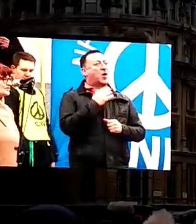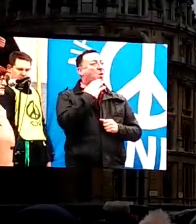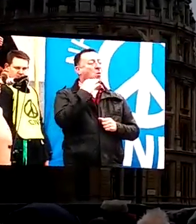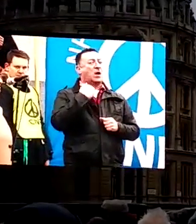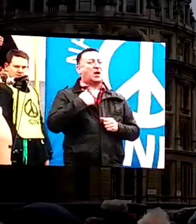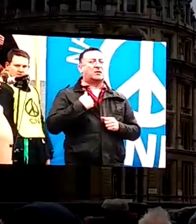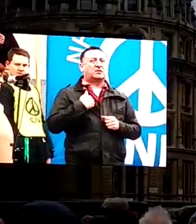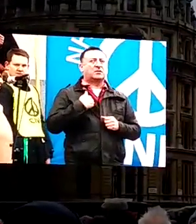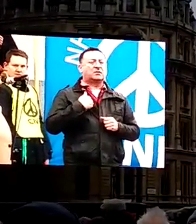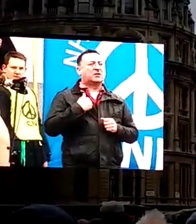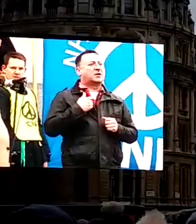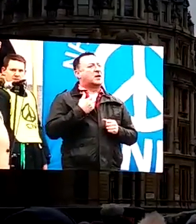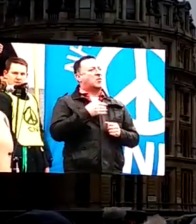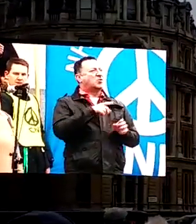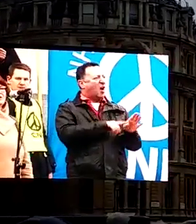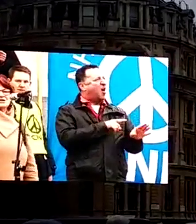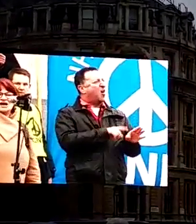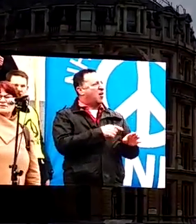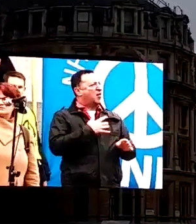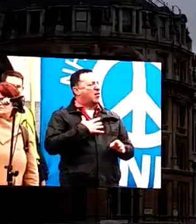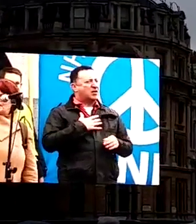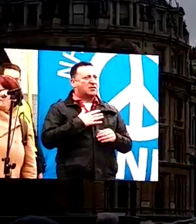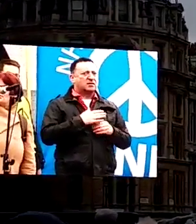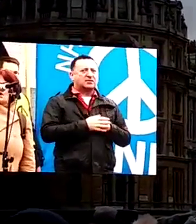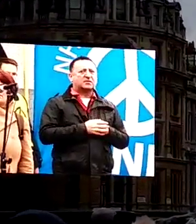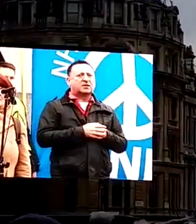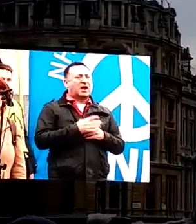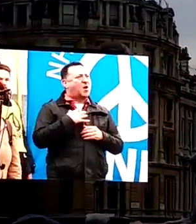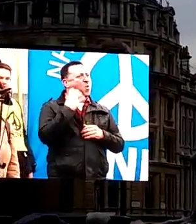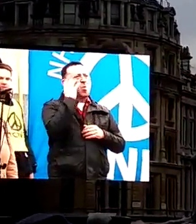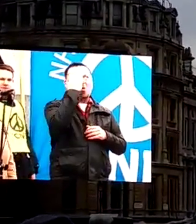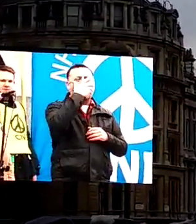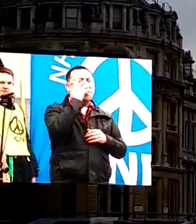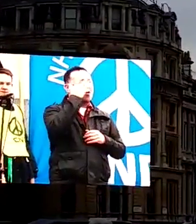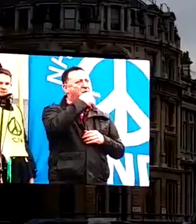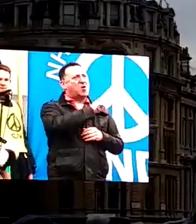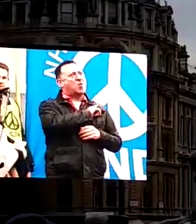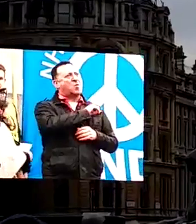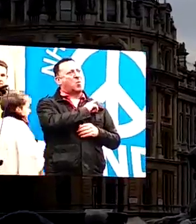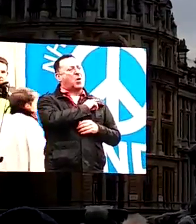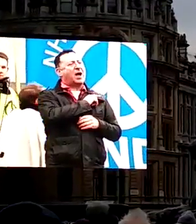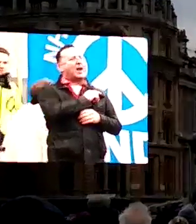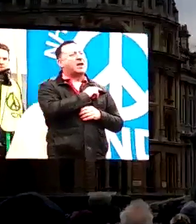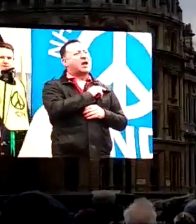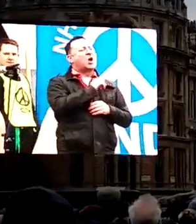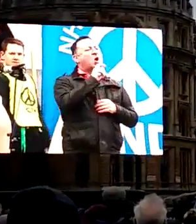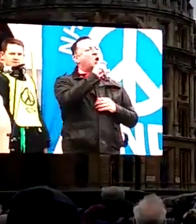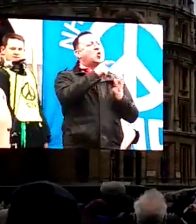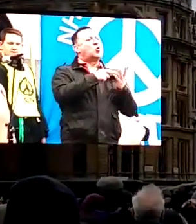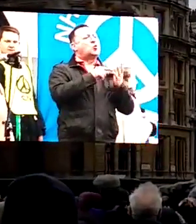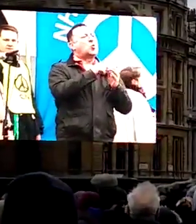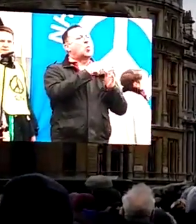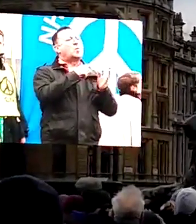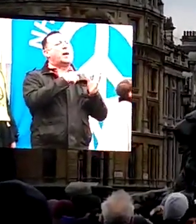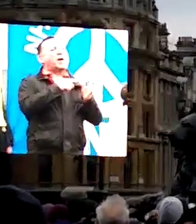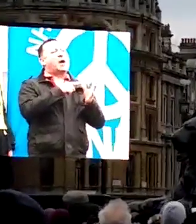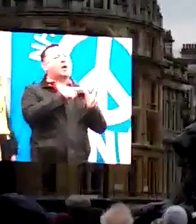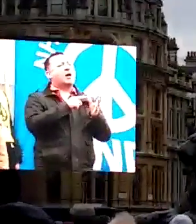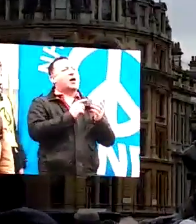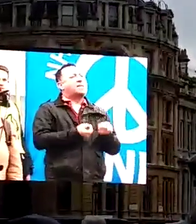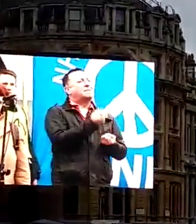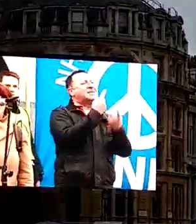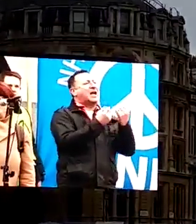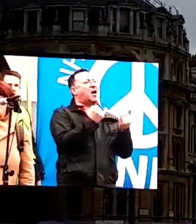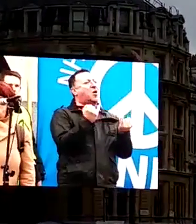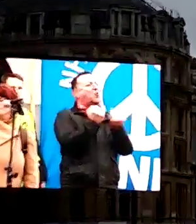was a reasonably young person, I was very worried by the Cuban Missile Crisis. And when